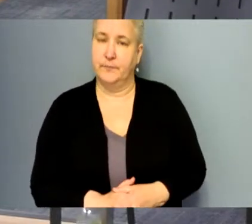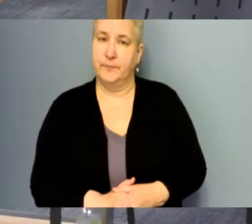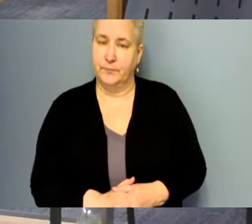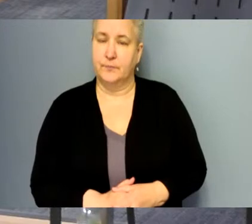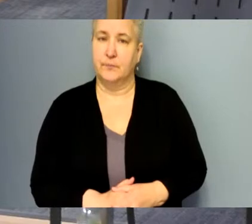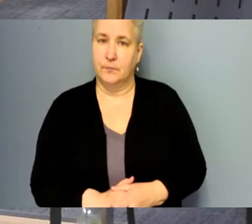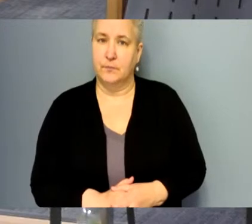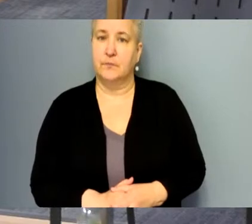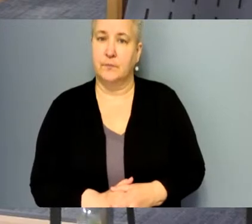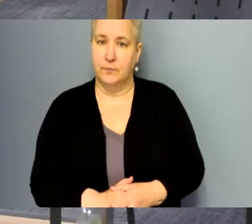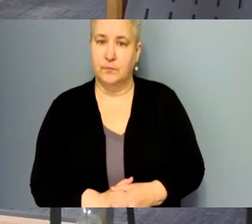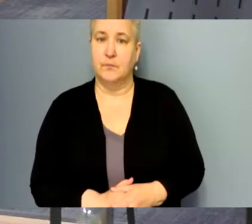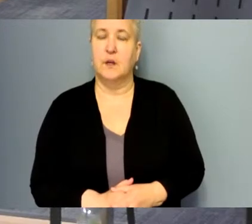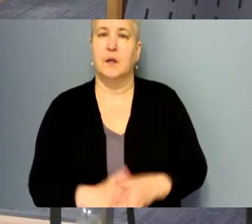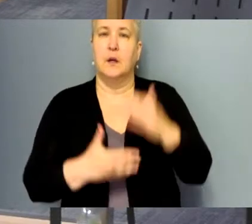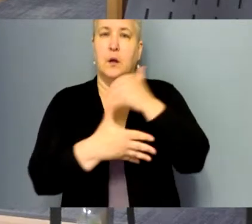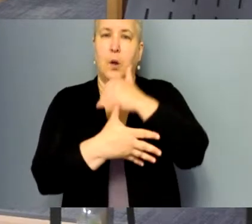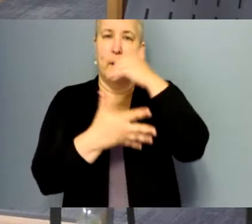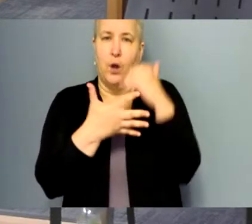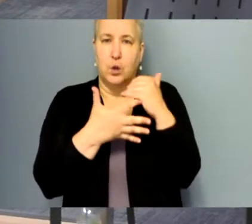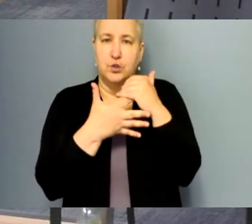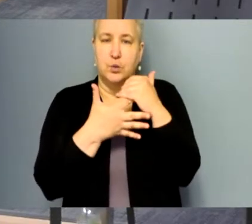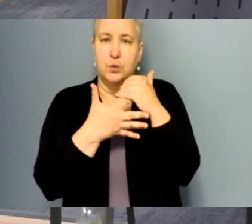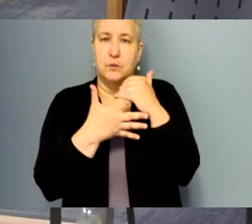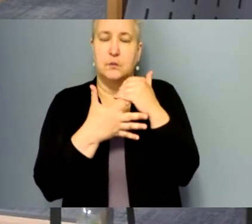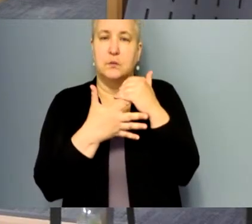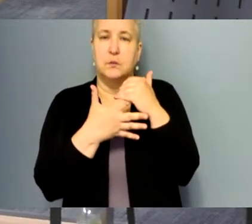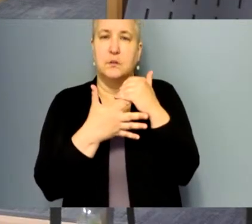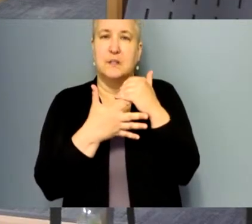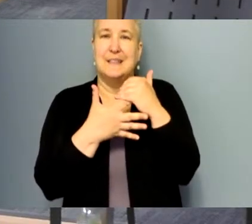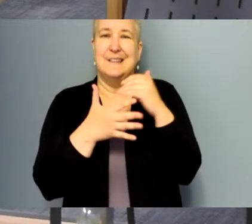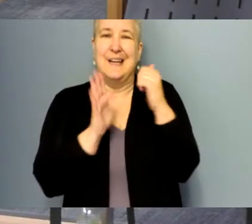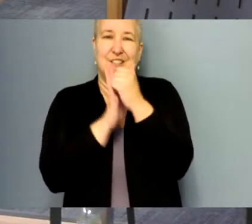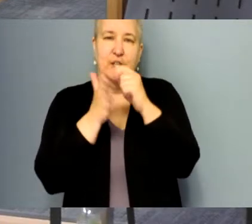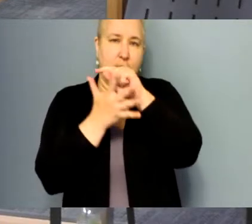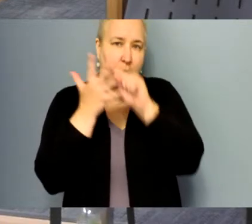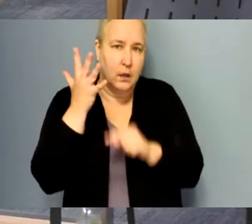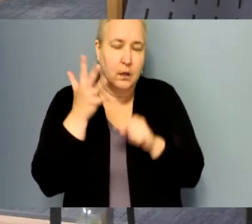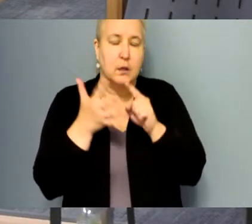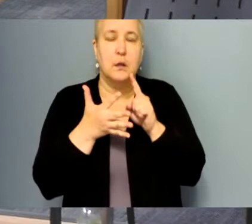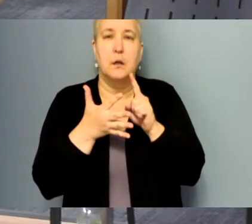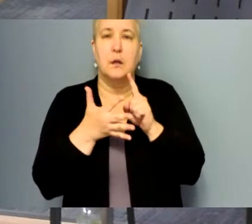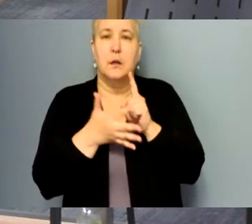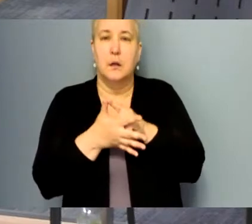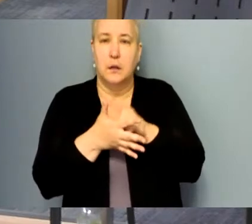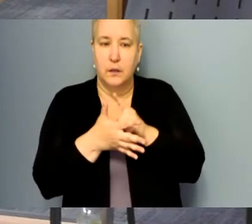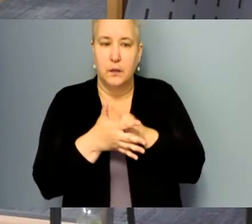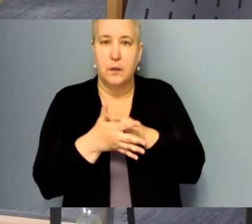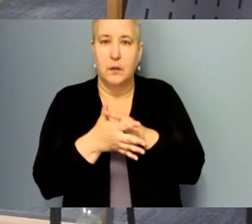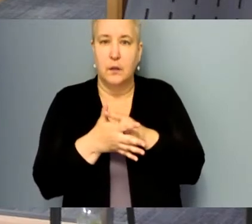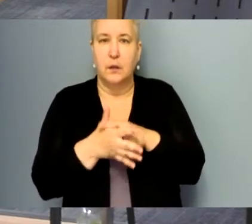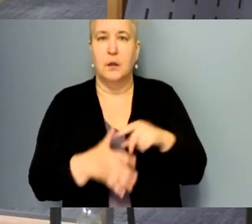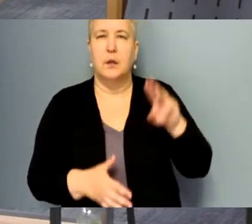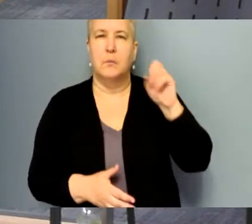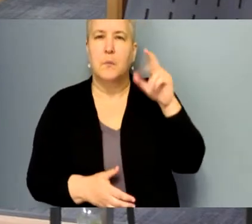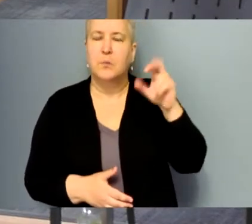Going on to agenda items, see your giving money to the Penn